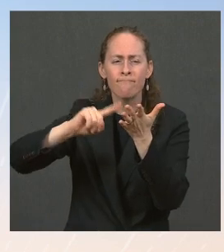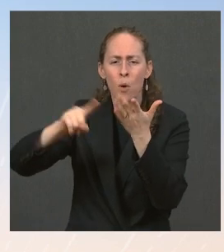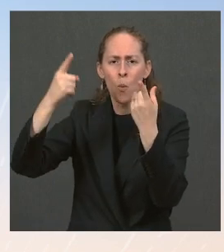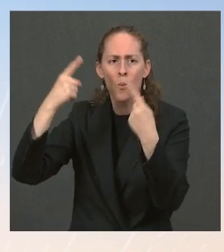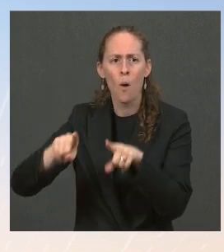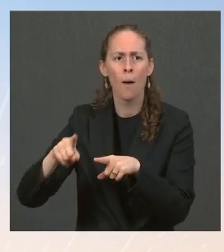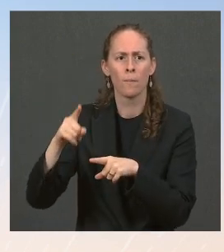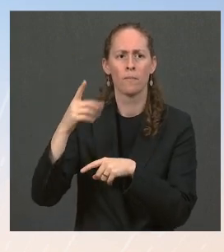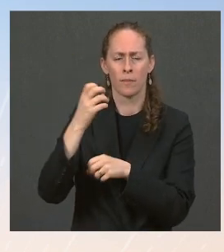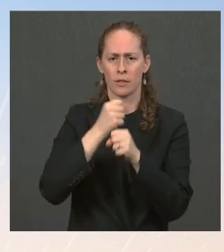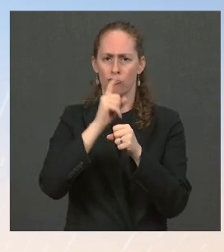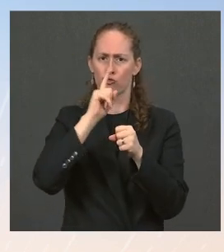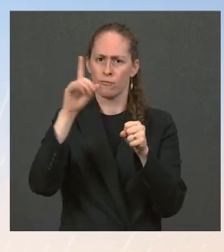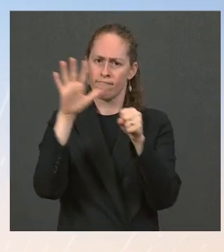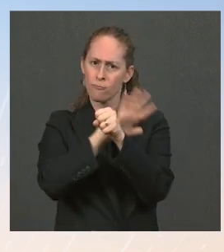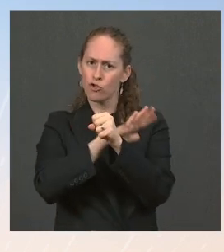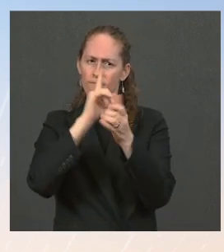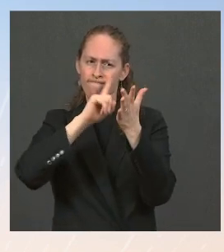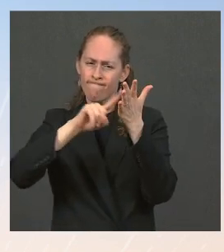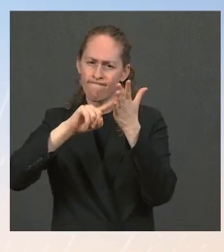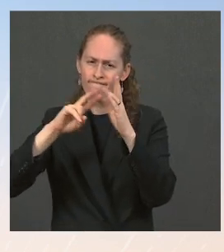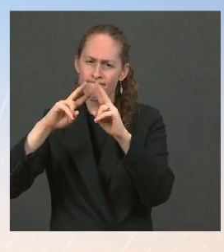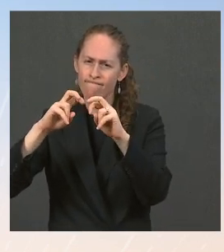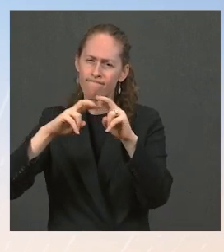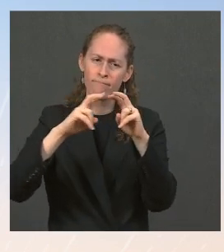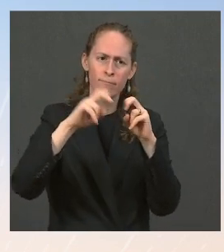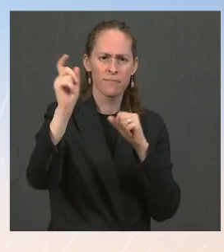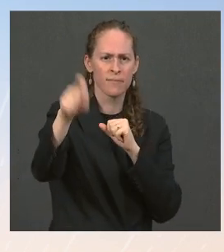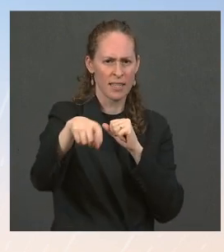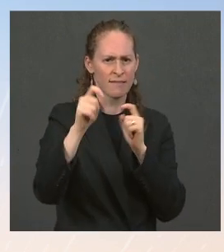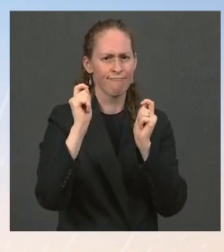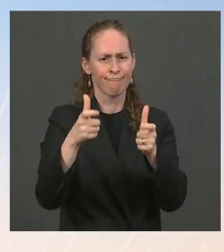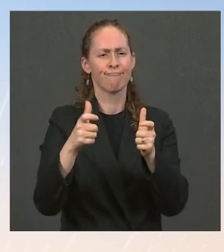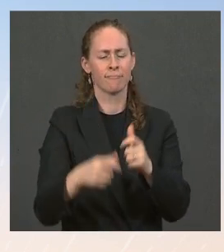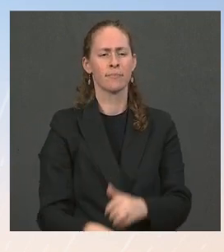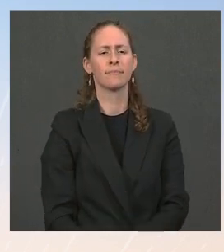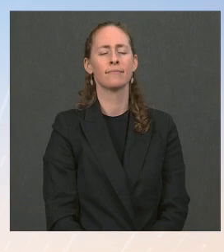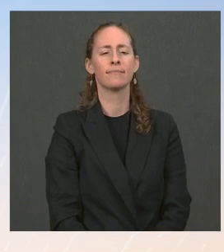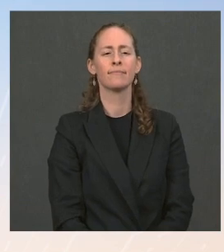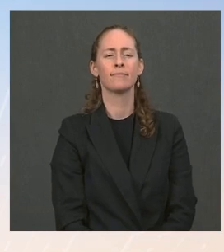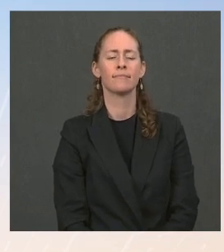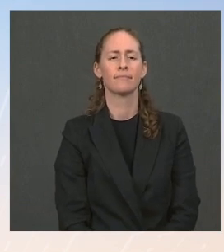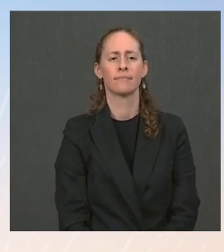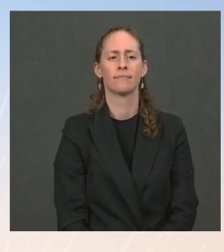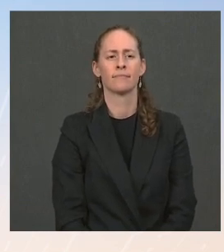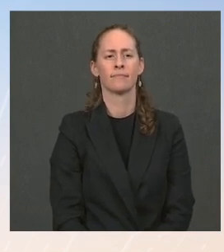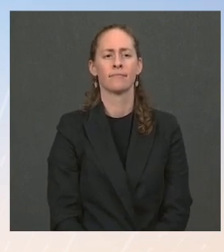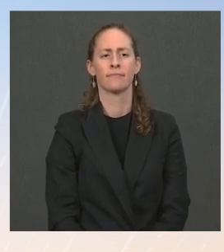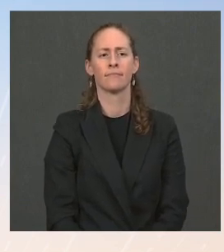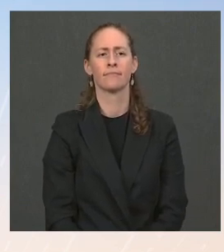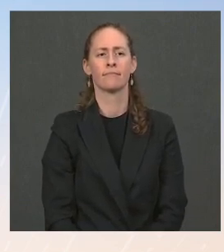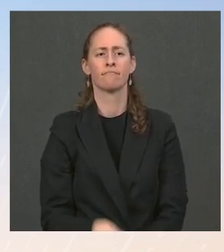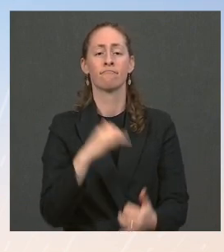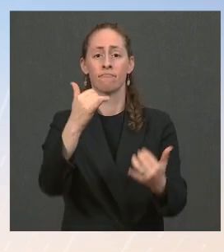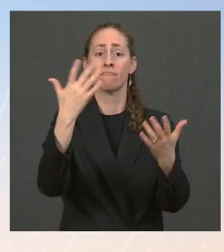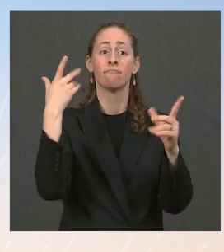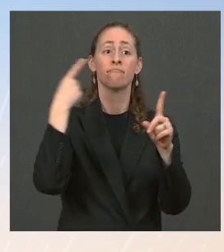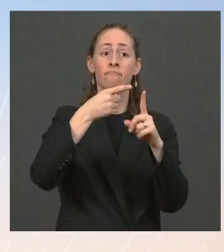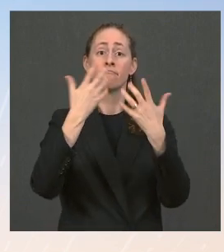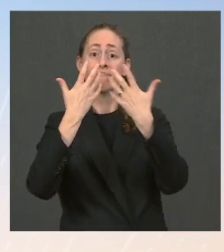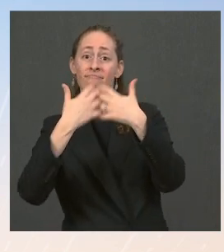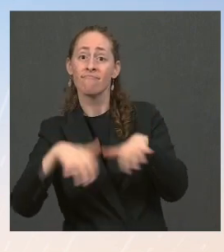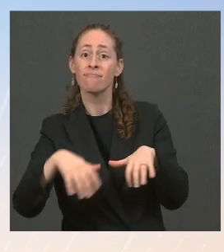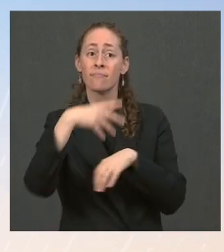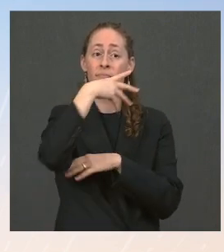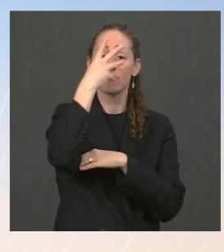concluded rapidly. As it relates to our efforts to implement our immigration laws